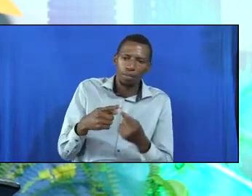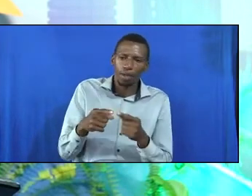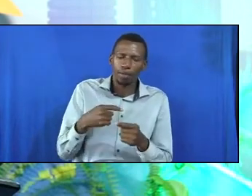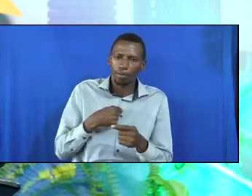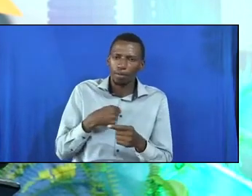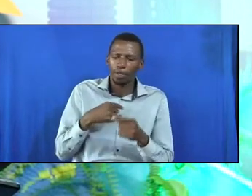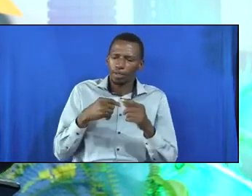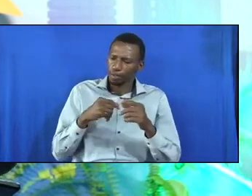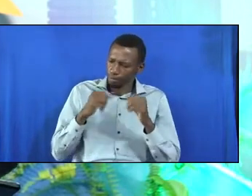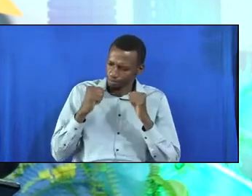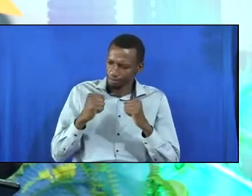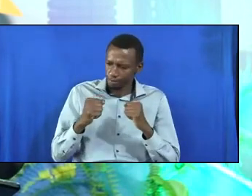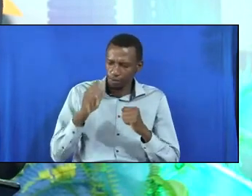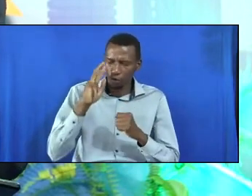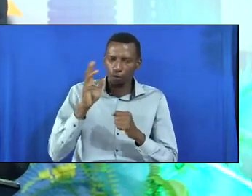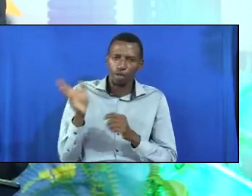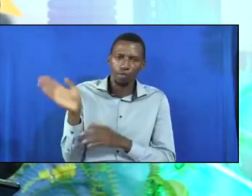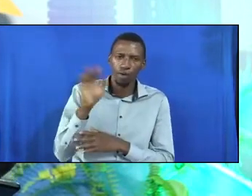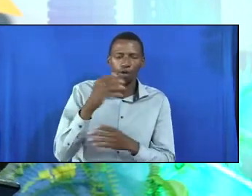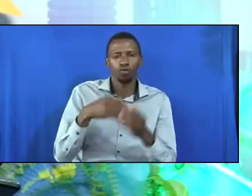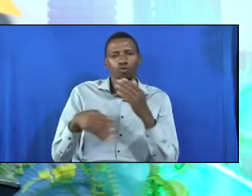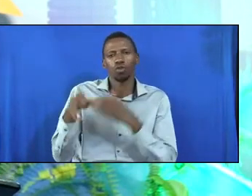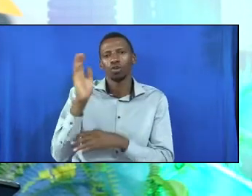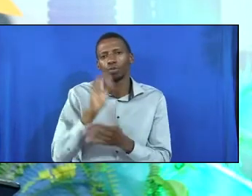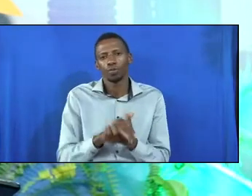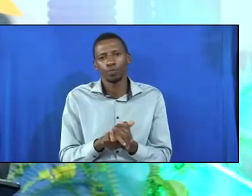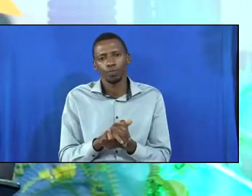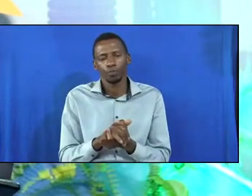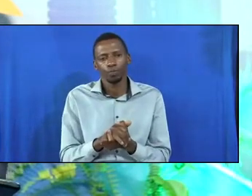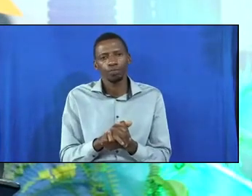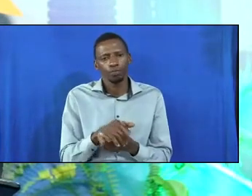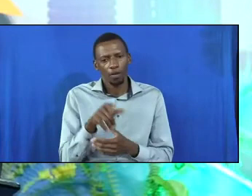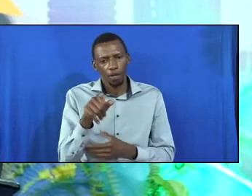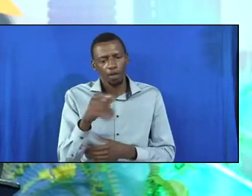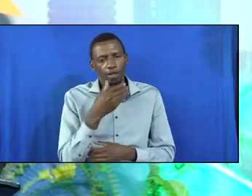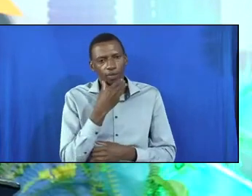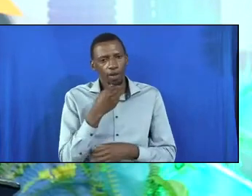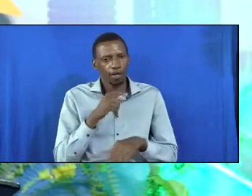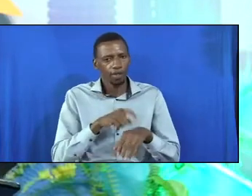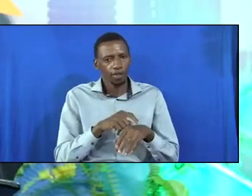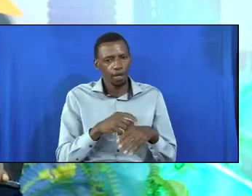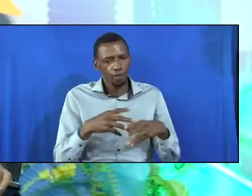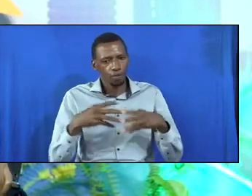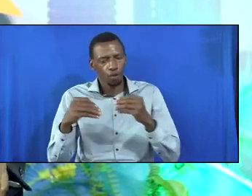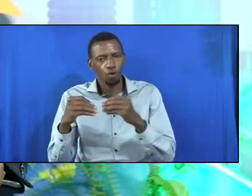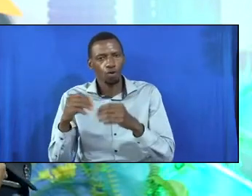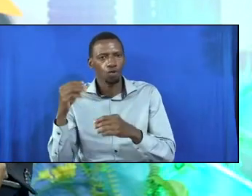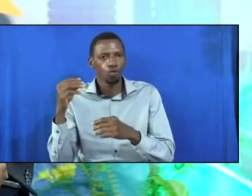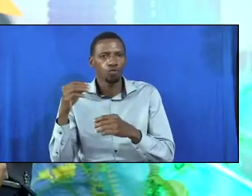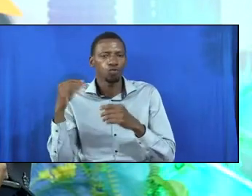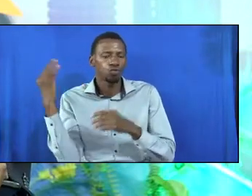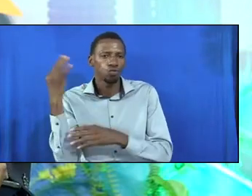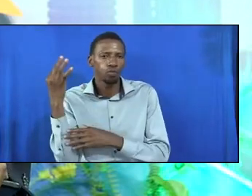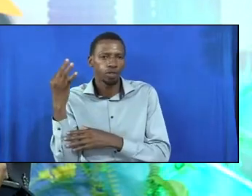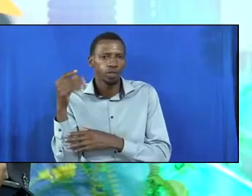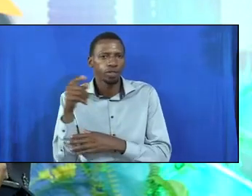dues. Now, this man here, when I went to preach in Siloam Church, this man here, brother